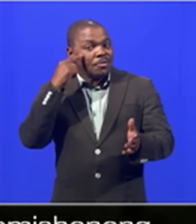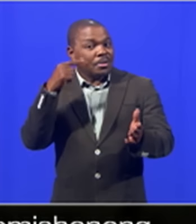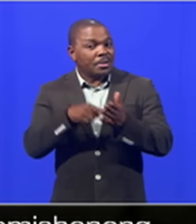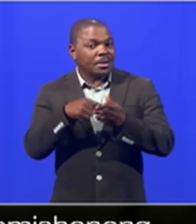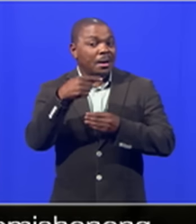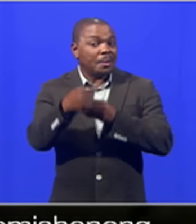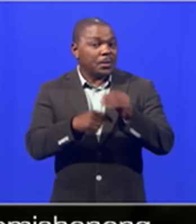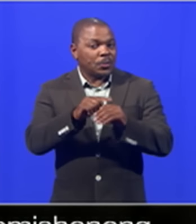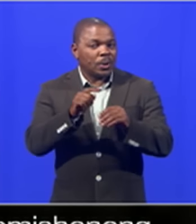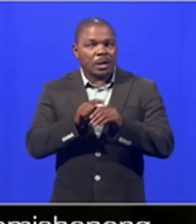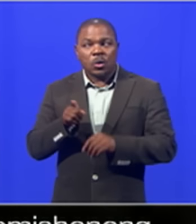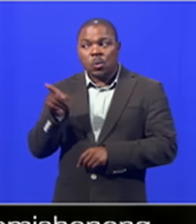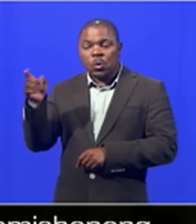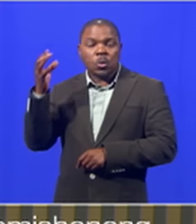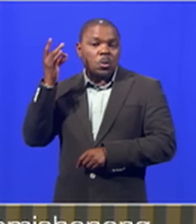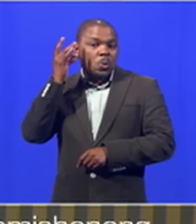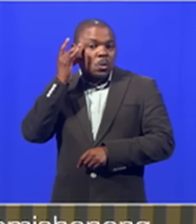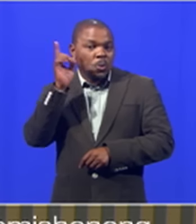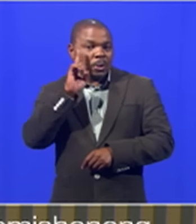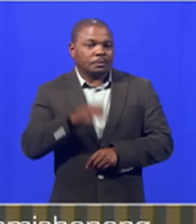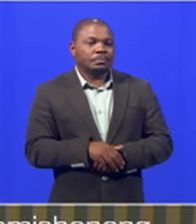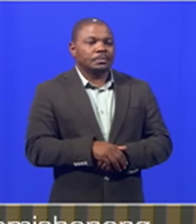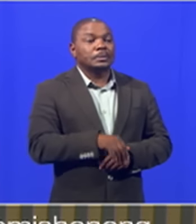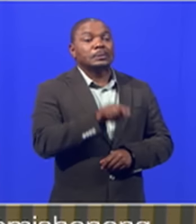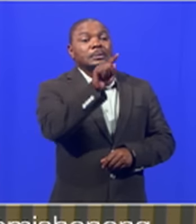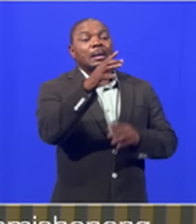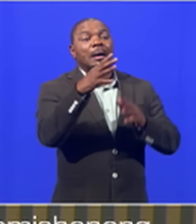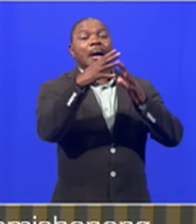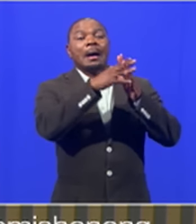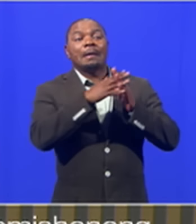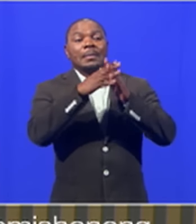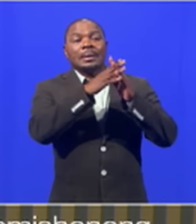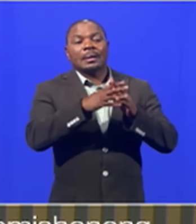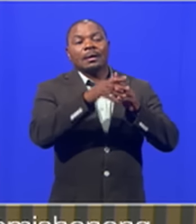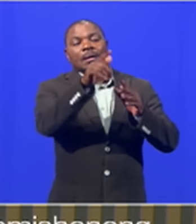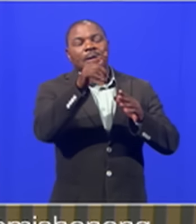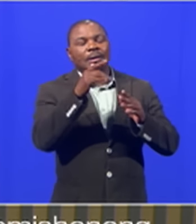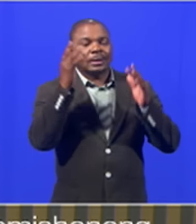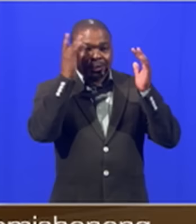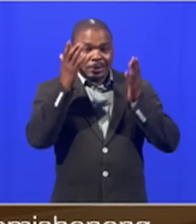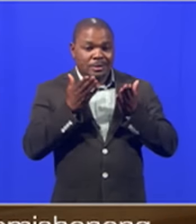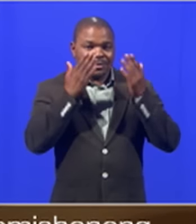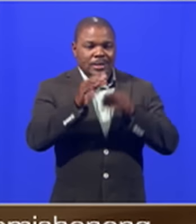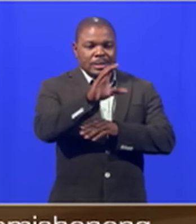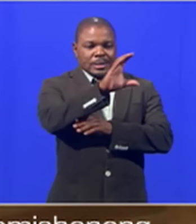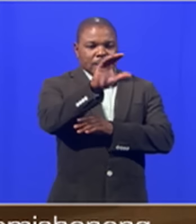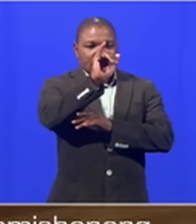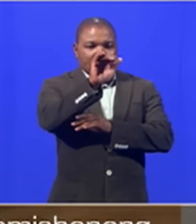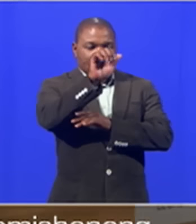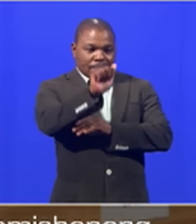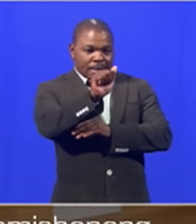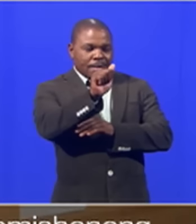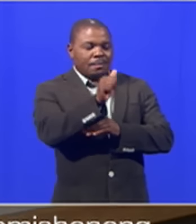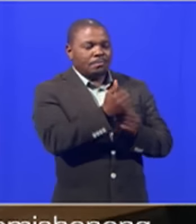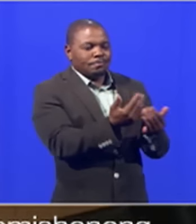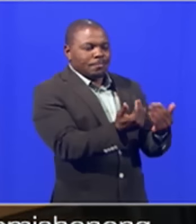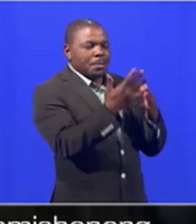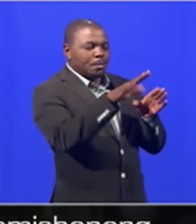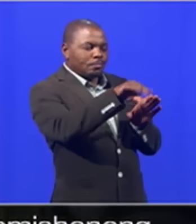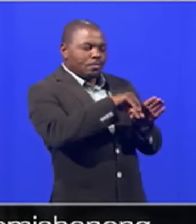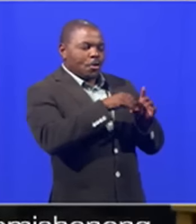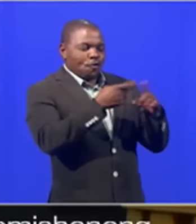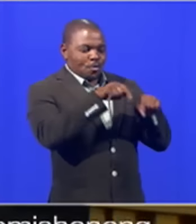gore o utlwile bangwe ba se ba gore lephata la botlhodi la America CIA le ngwa ka badiri go tswa mo Afrika Borwa.